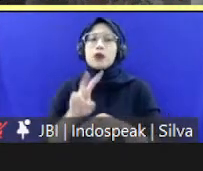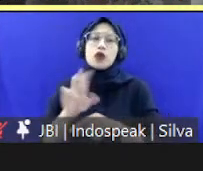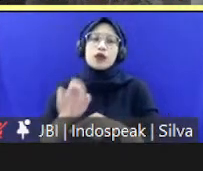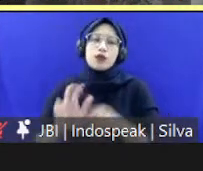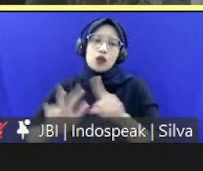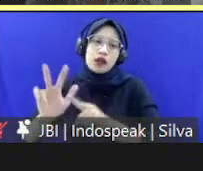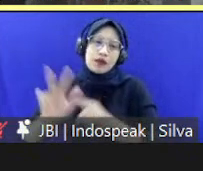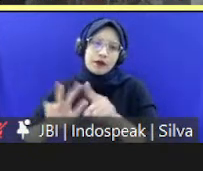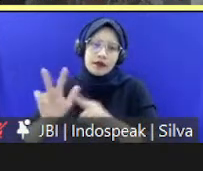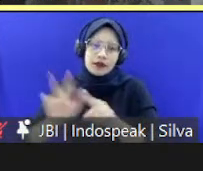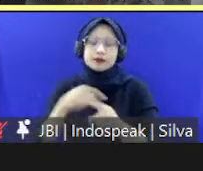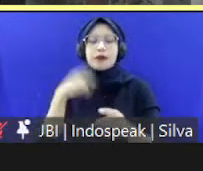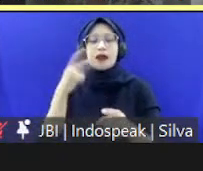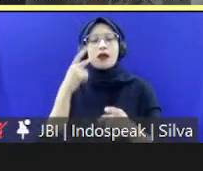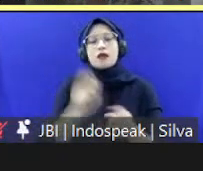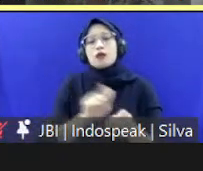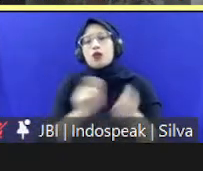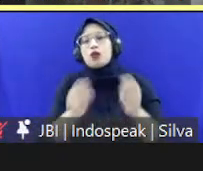across time.